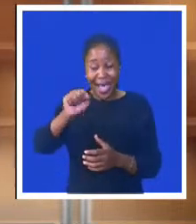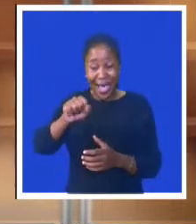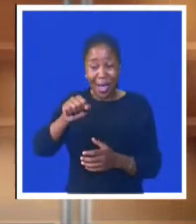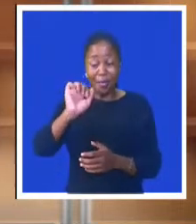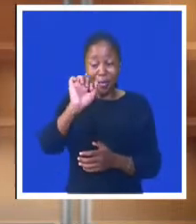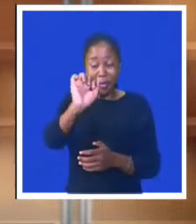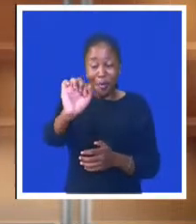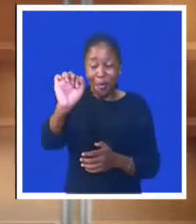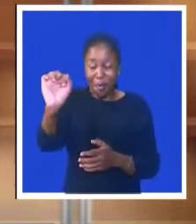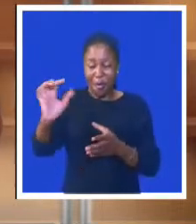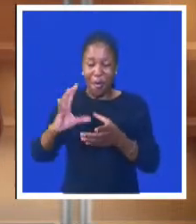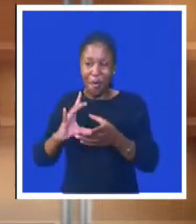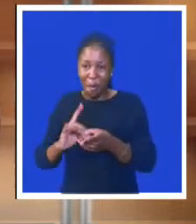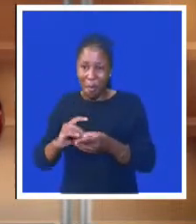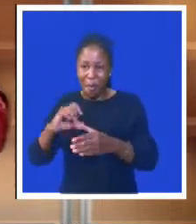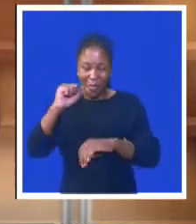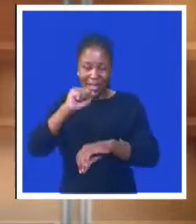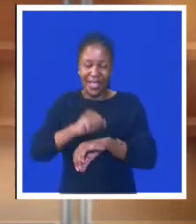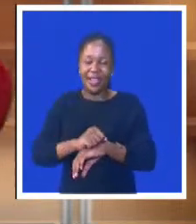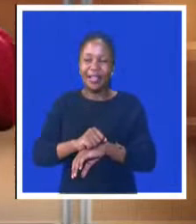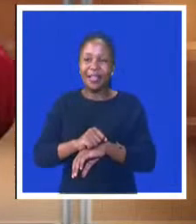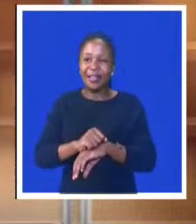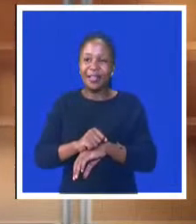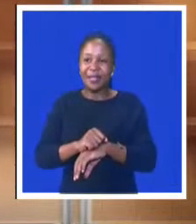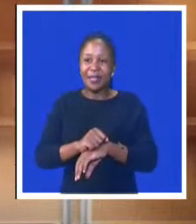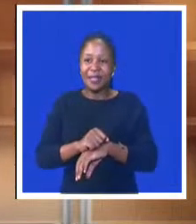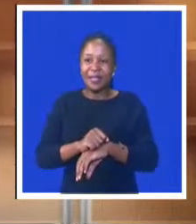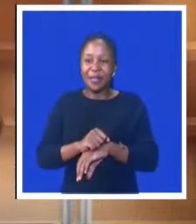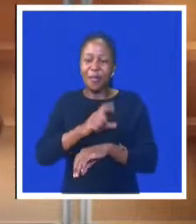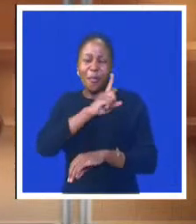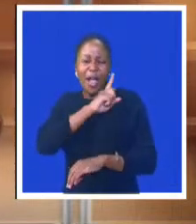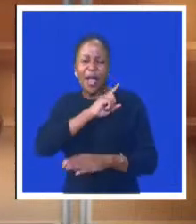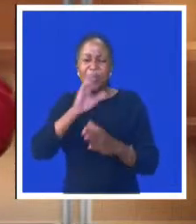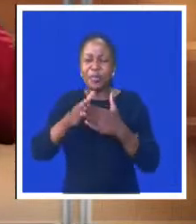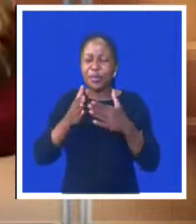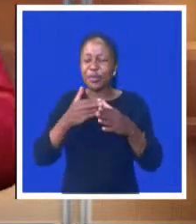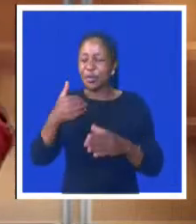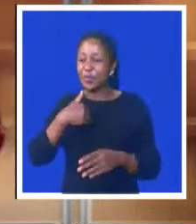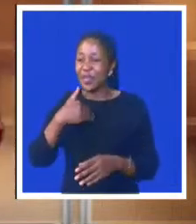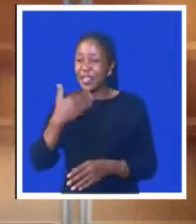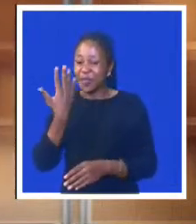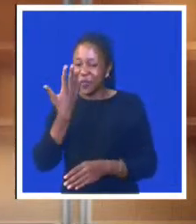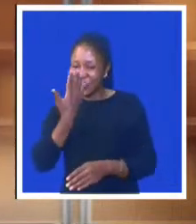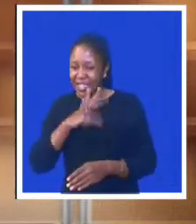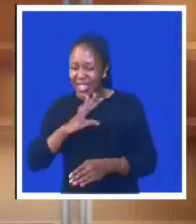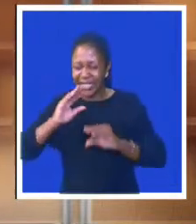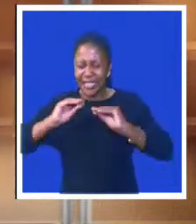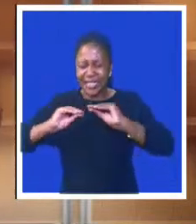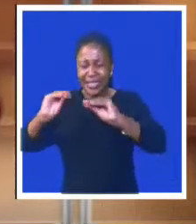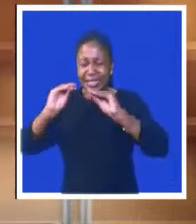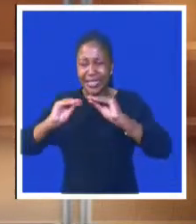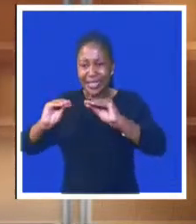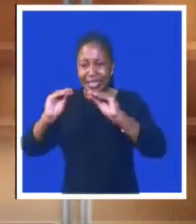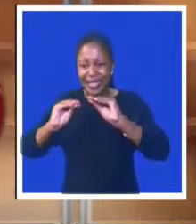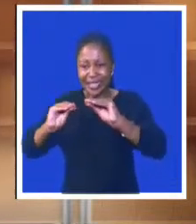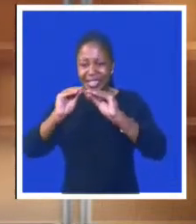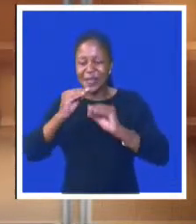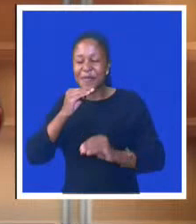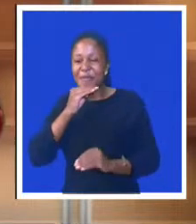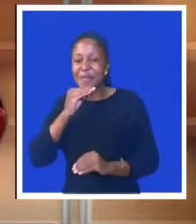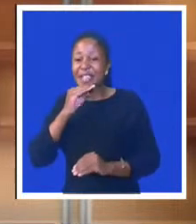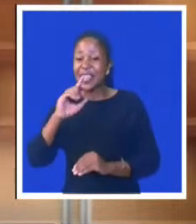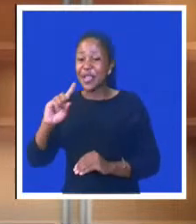Lena. Why? Because I have just taught you what prepositions are, and I've made